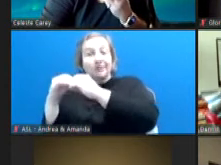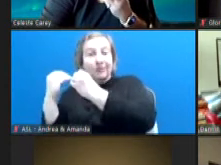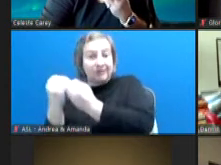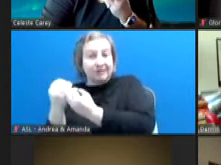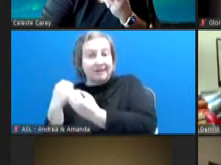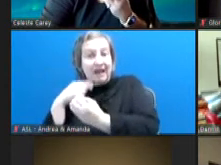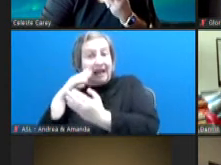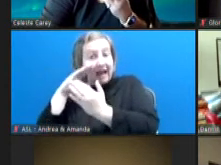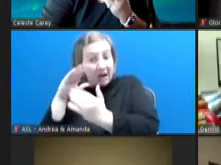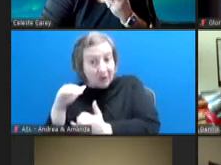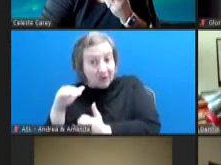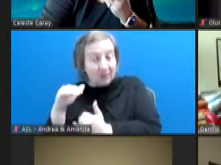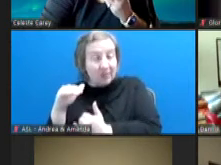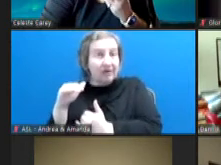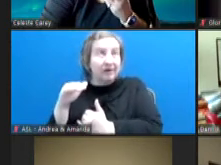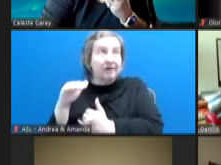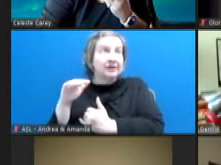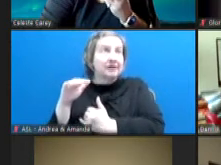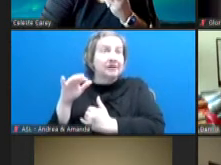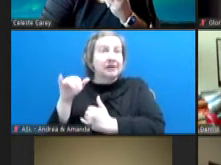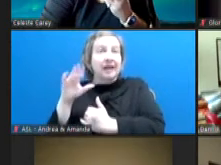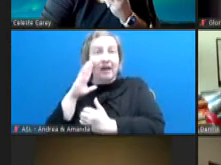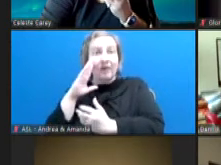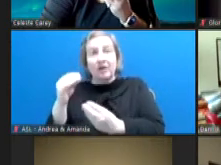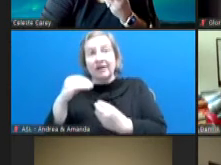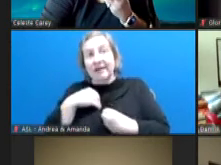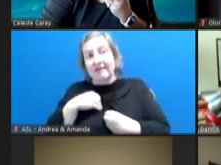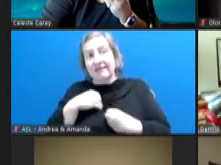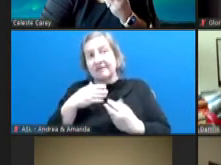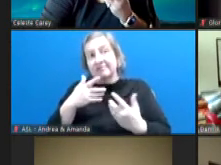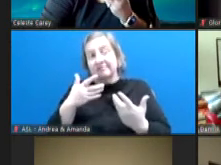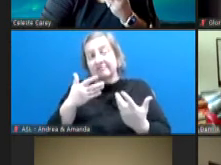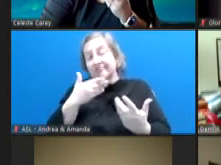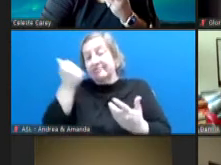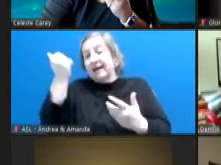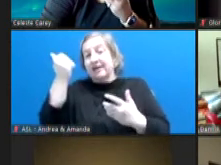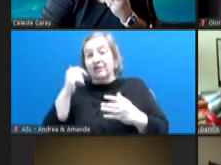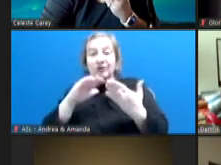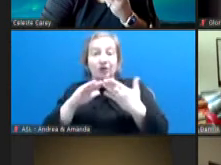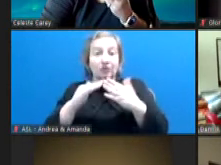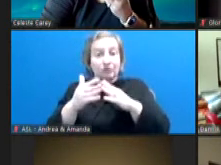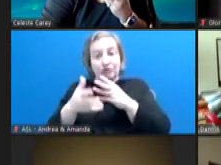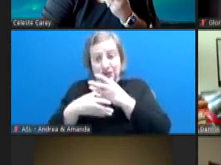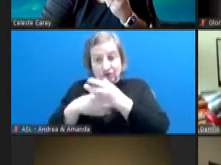hope that will provide greater, you